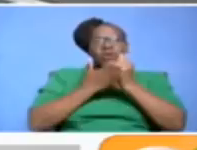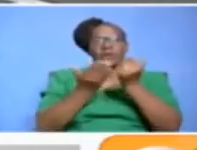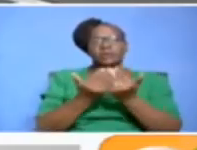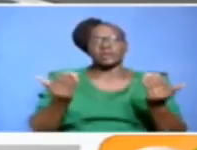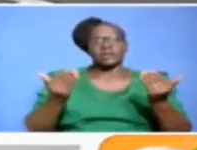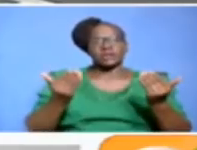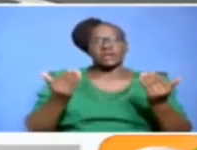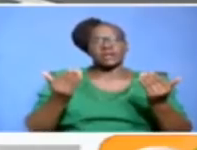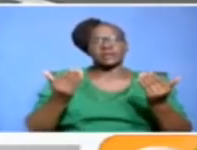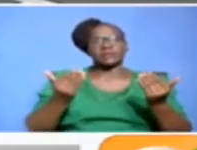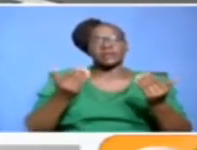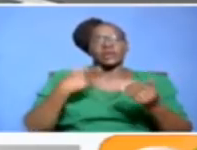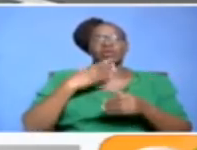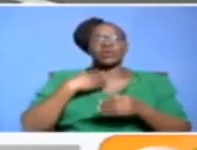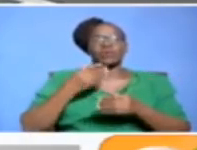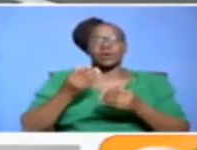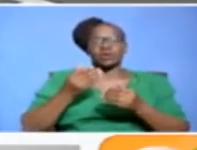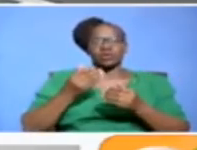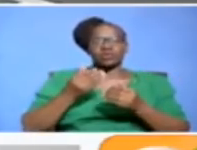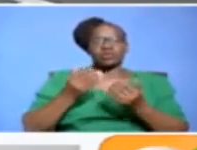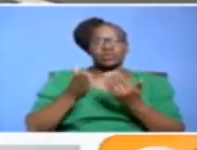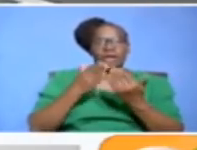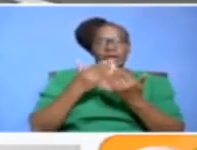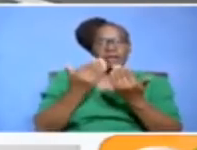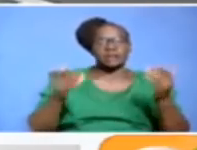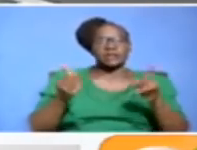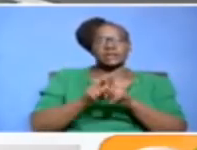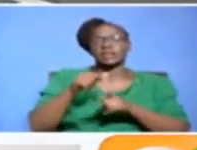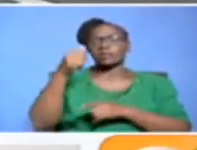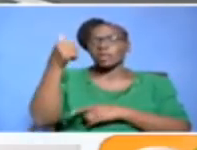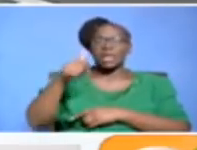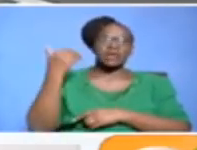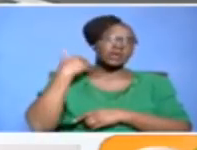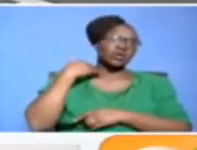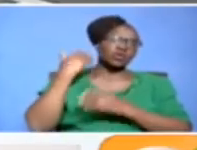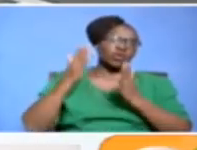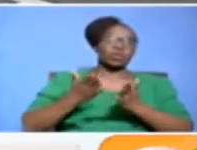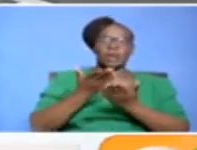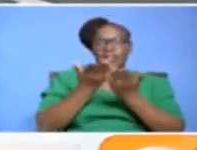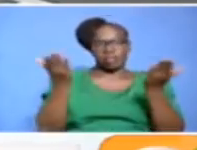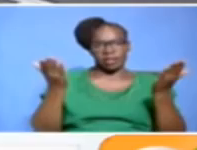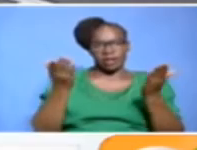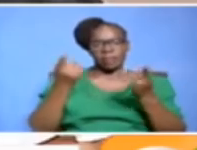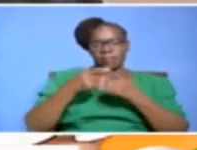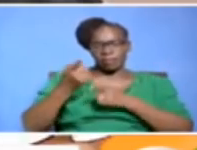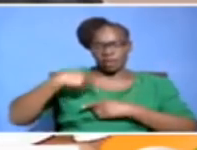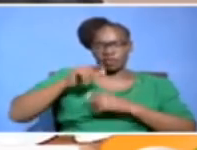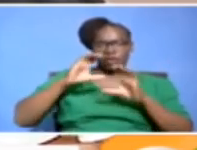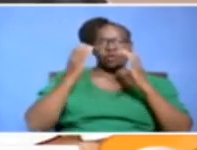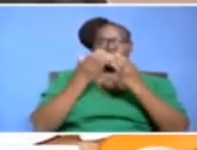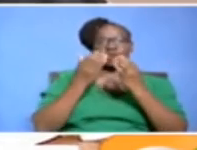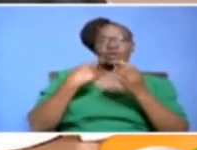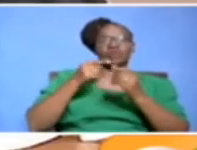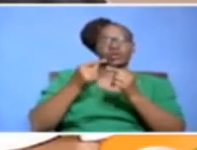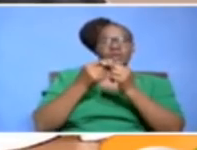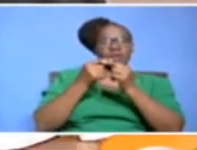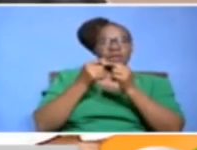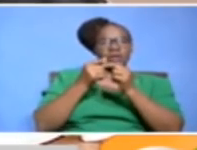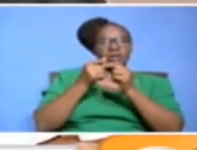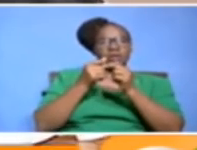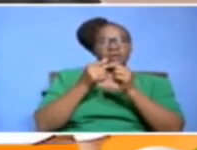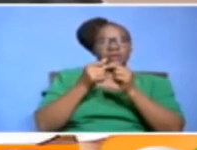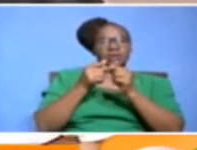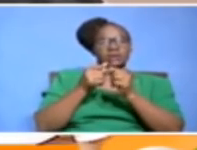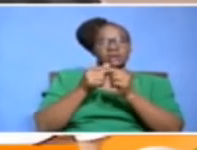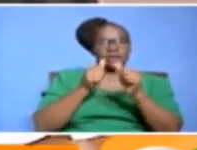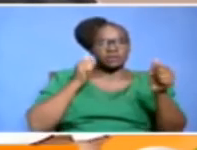Yeah. We want to deal with them like any other criminal. So we want, as a community, we reject the child, not knowing